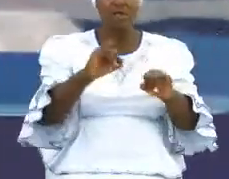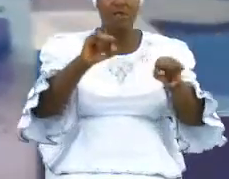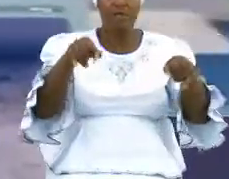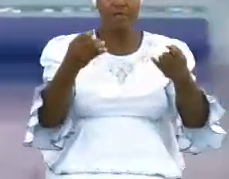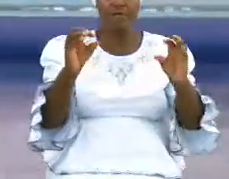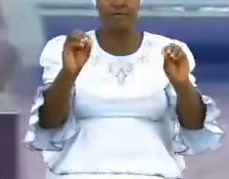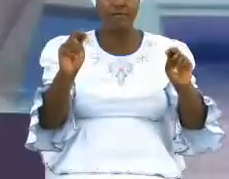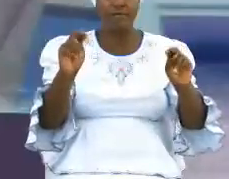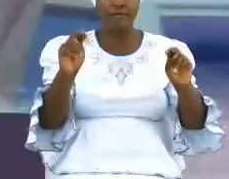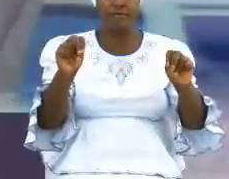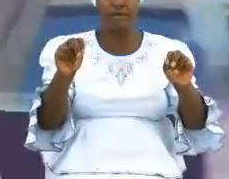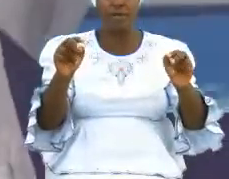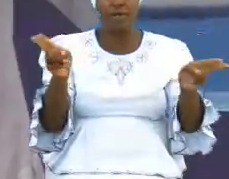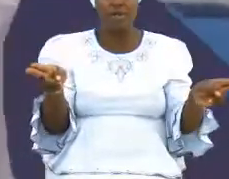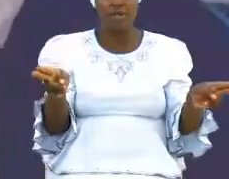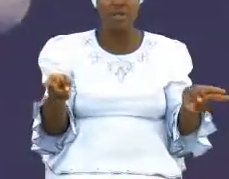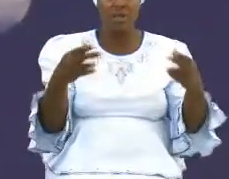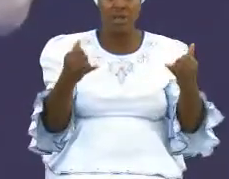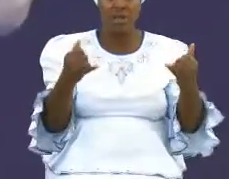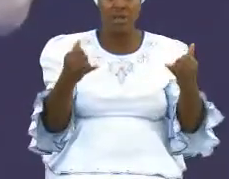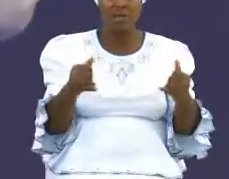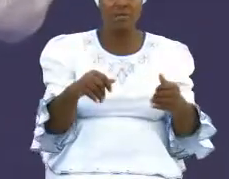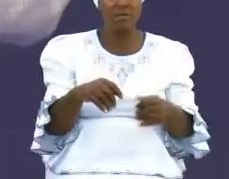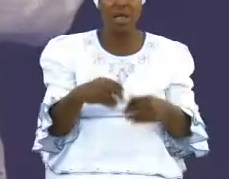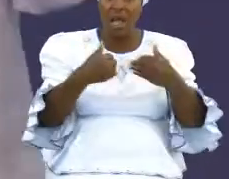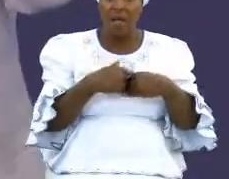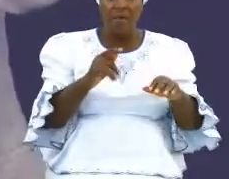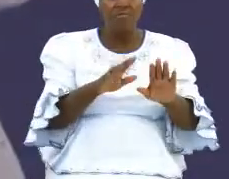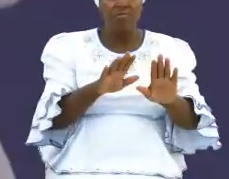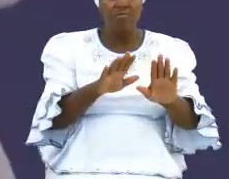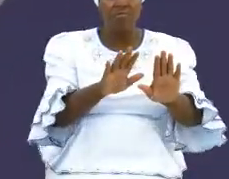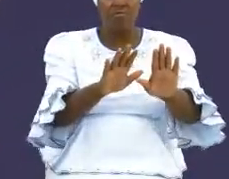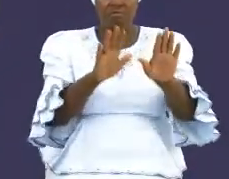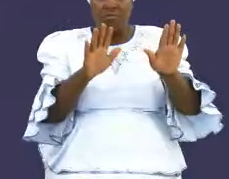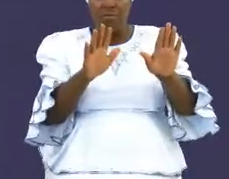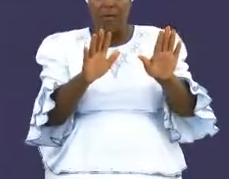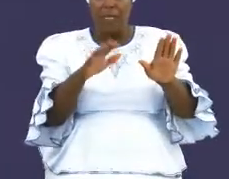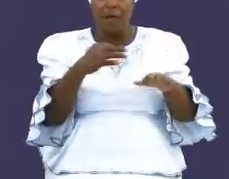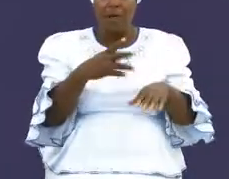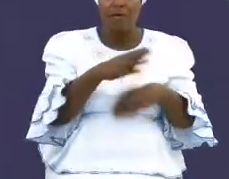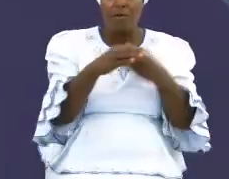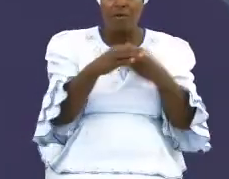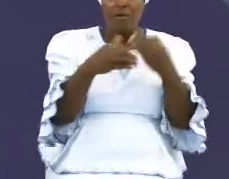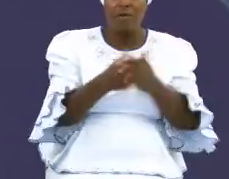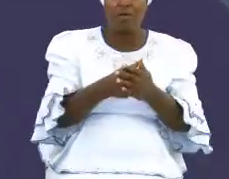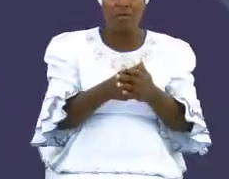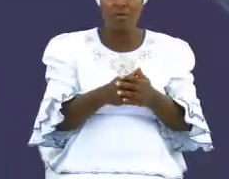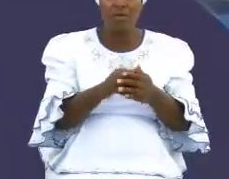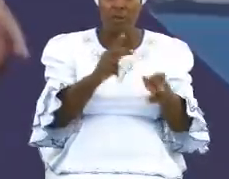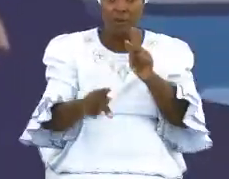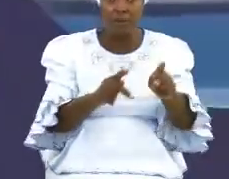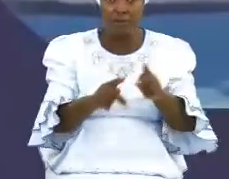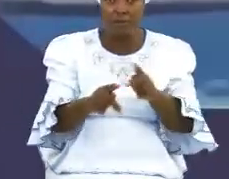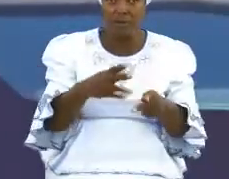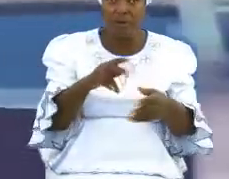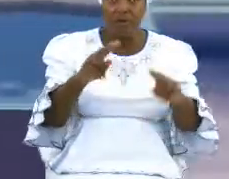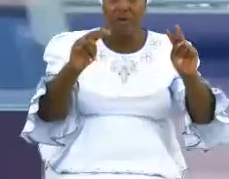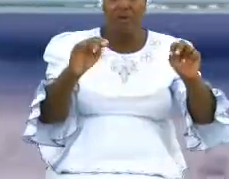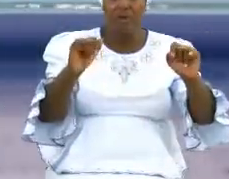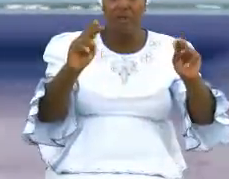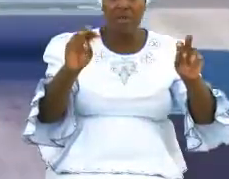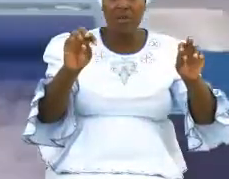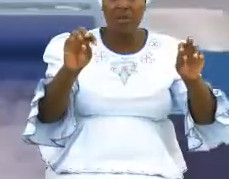became afraid of the Ninevites, of the look on their faces, and did